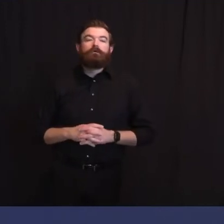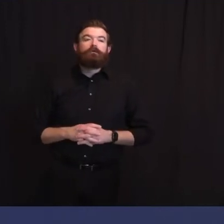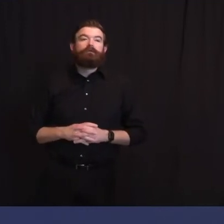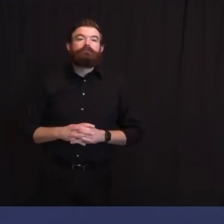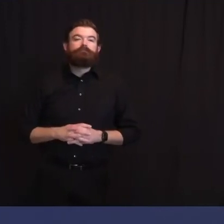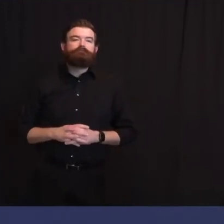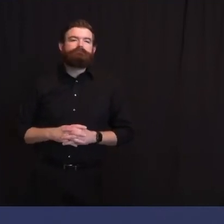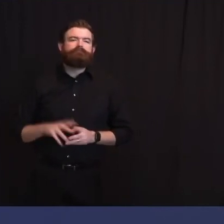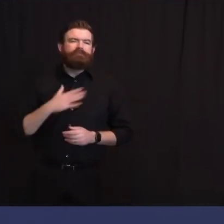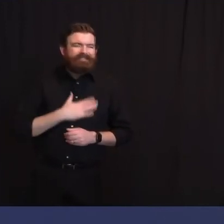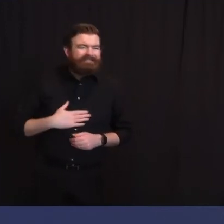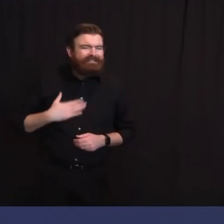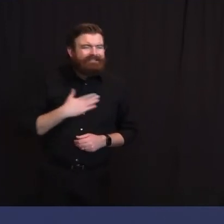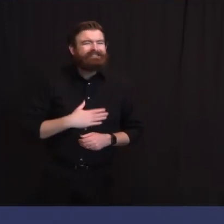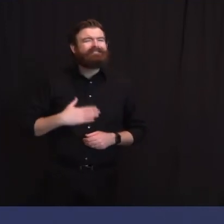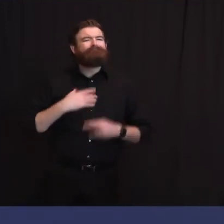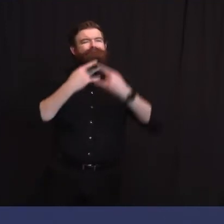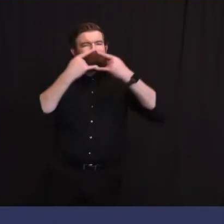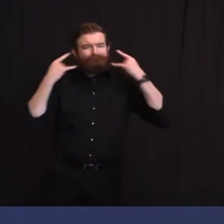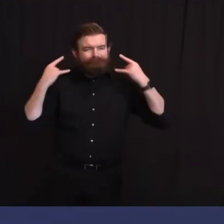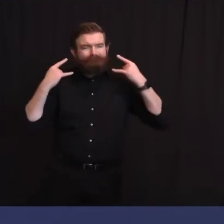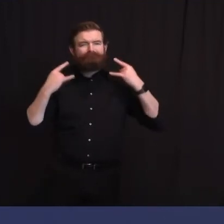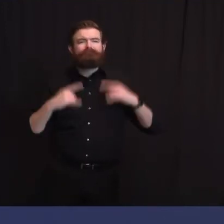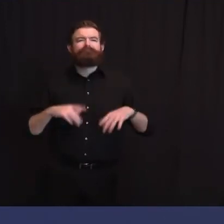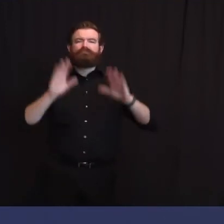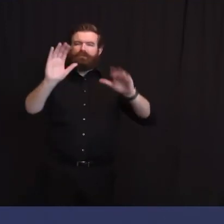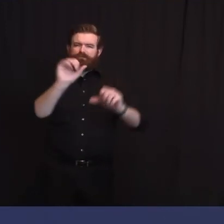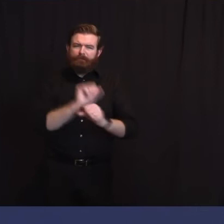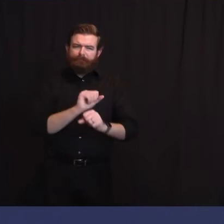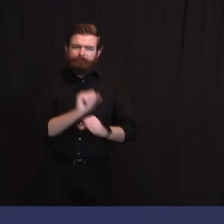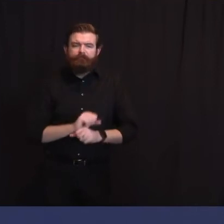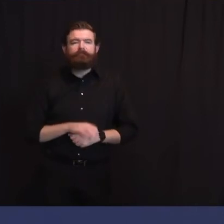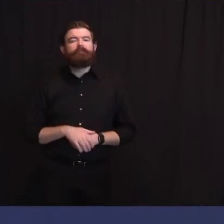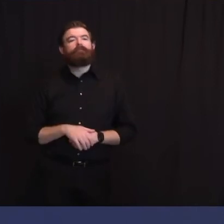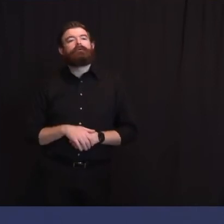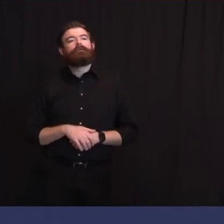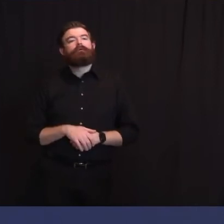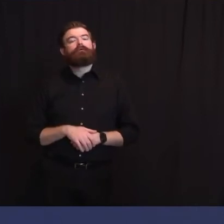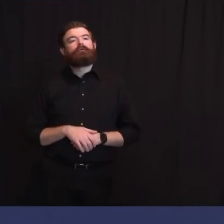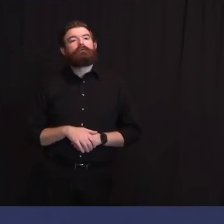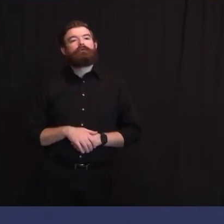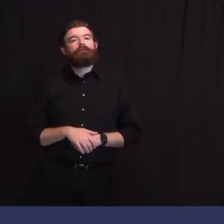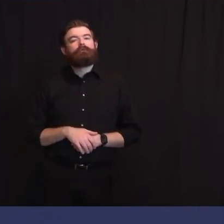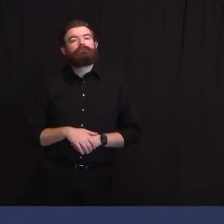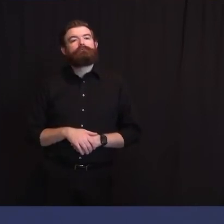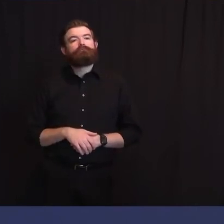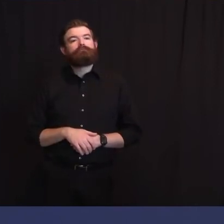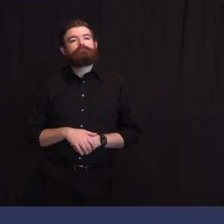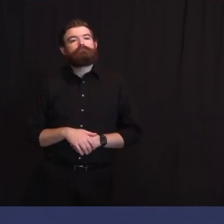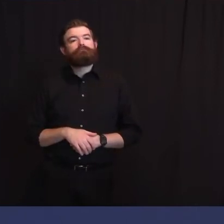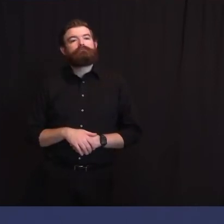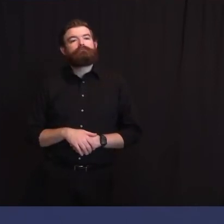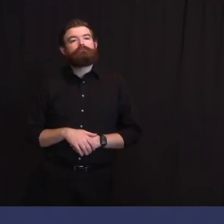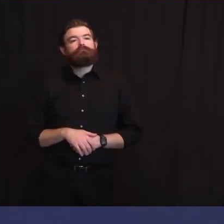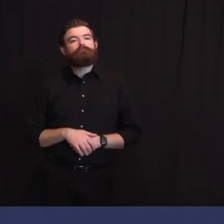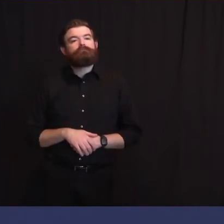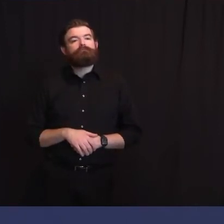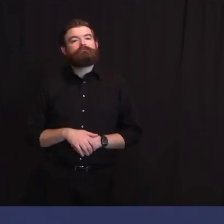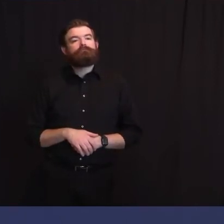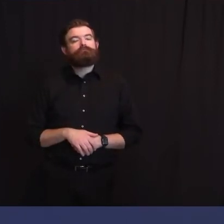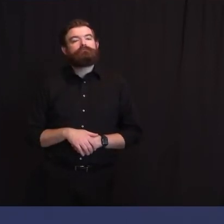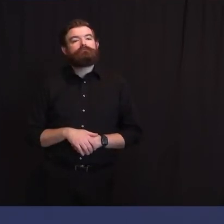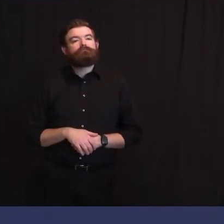doing, folks. And you're doing an extraordinary job. And not just to the millions of you, but to the proprietors, the ones who